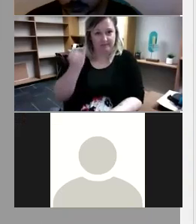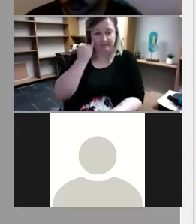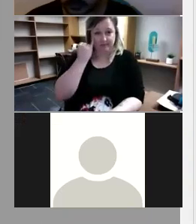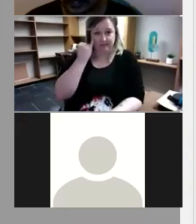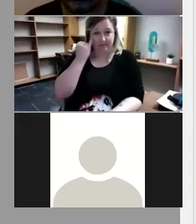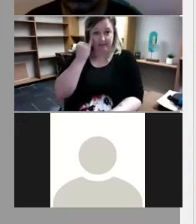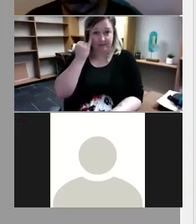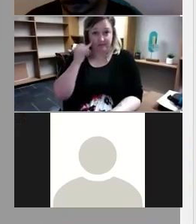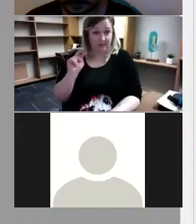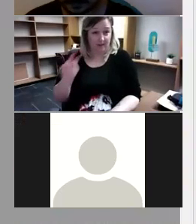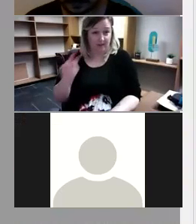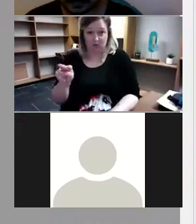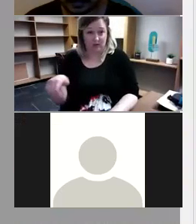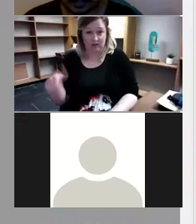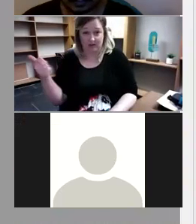with this as